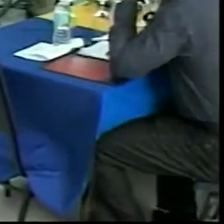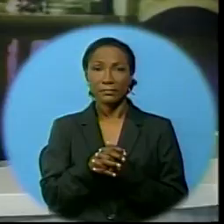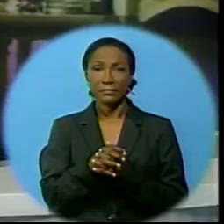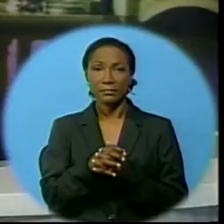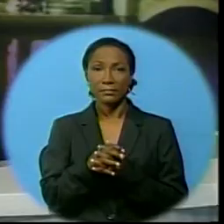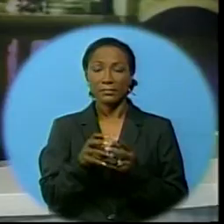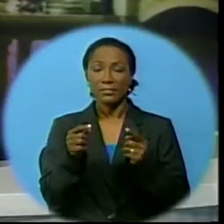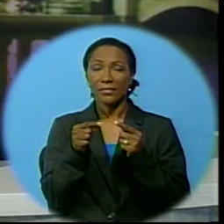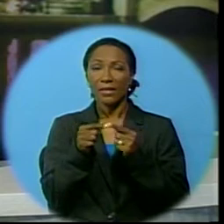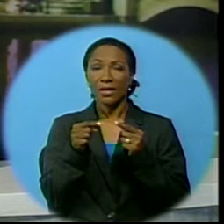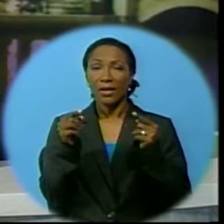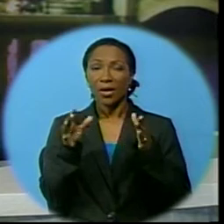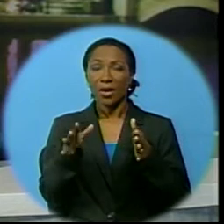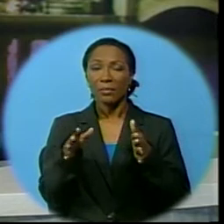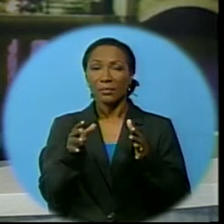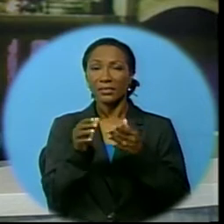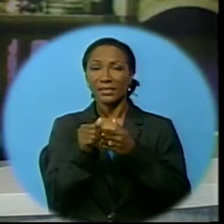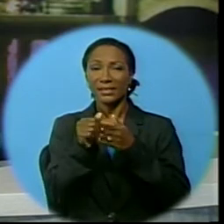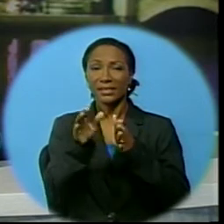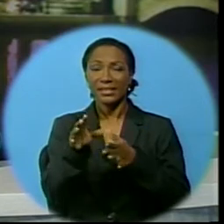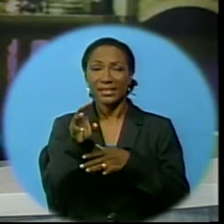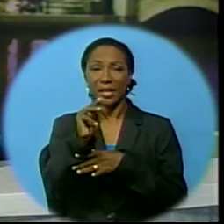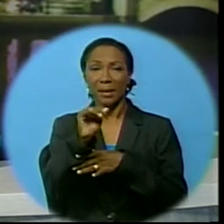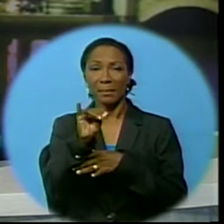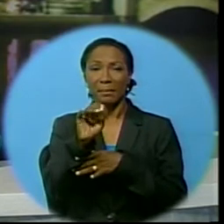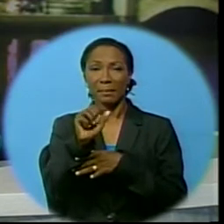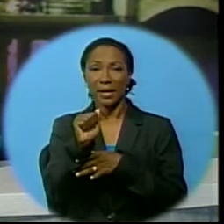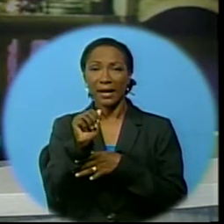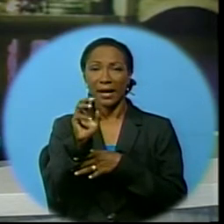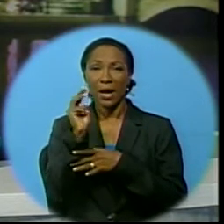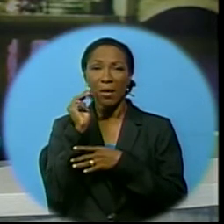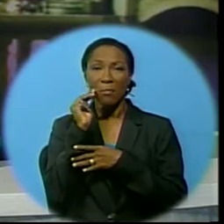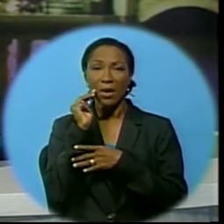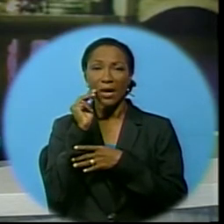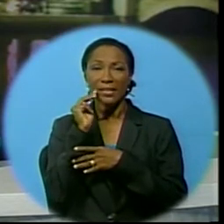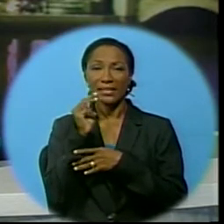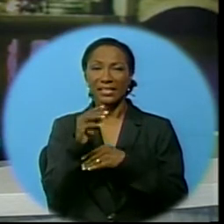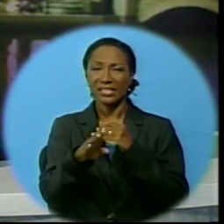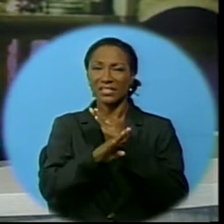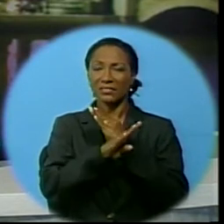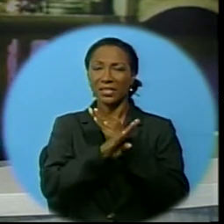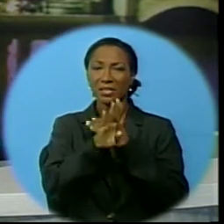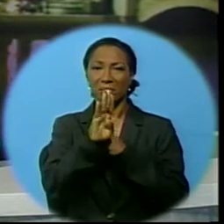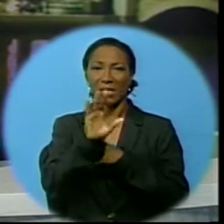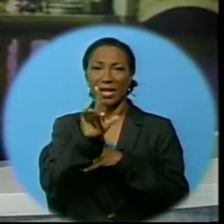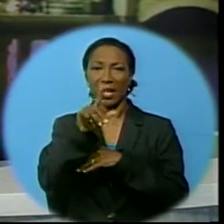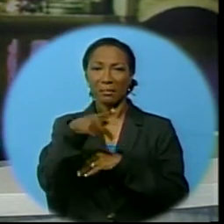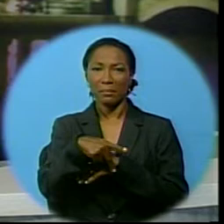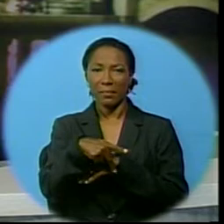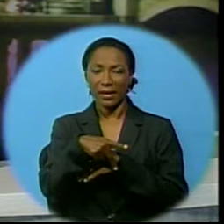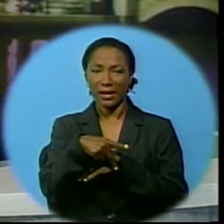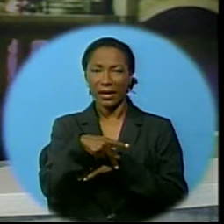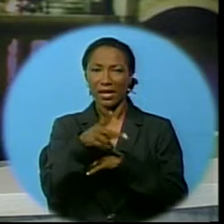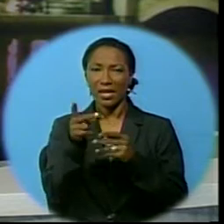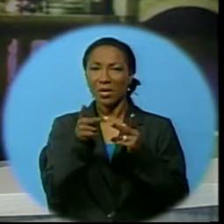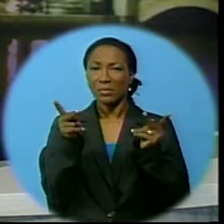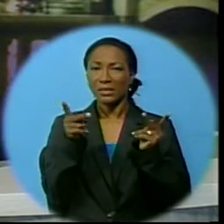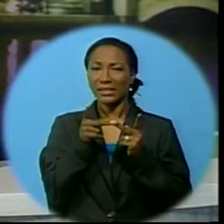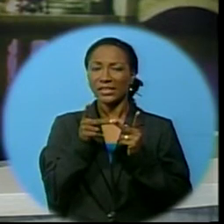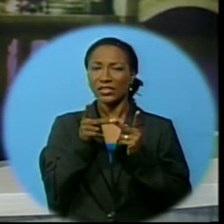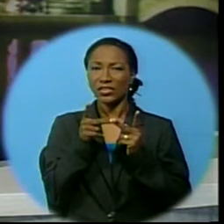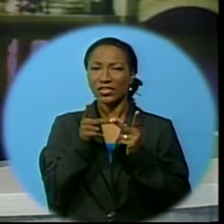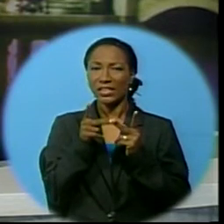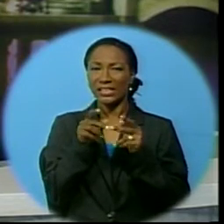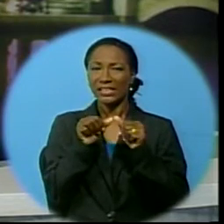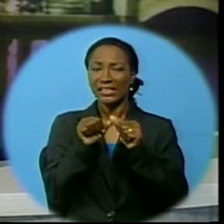News. Dale, thank you. Opposition leader Mia Mottley has defended the Barbados Labour Party's stance to stay away